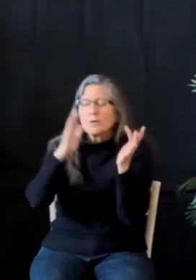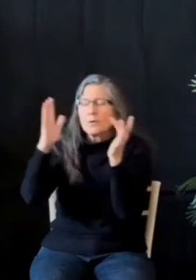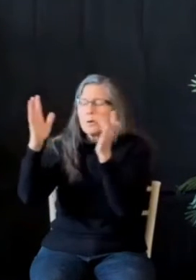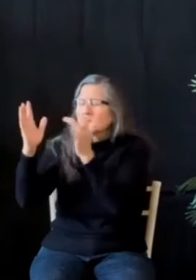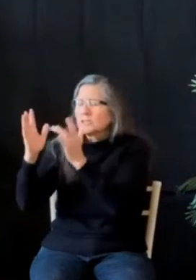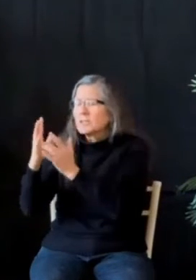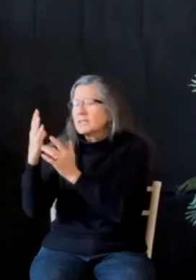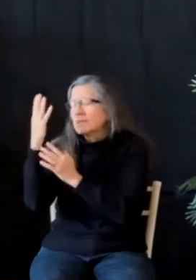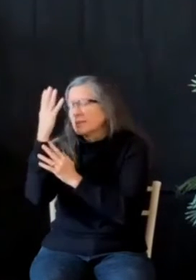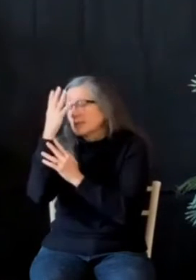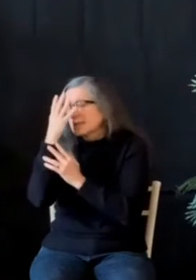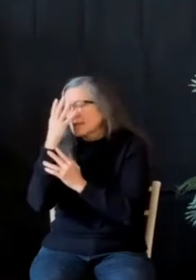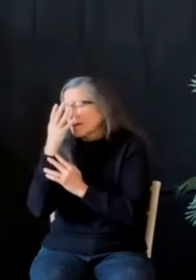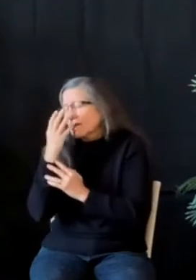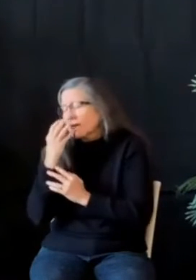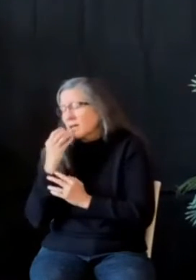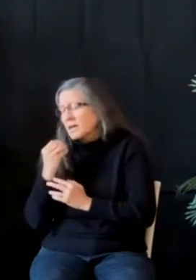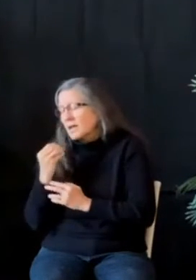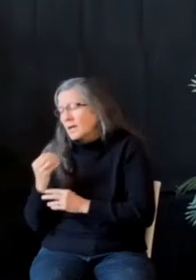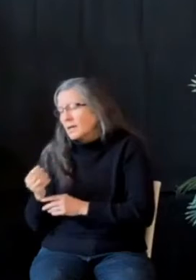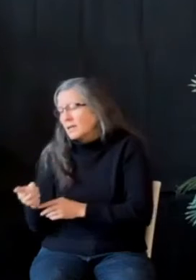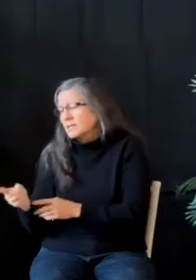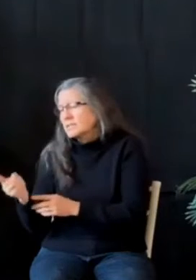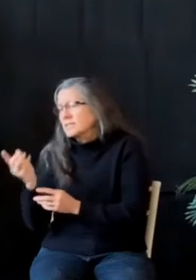little Lord Jesus